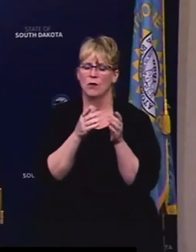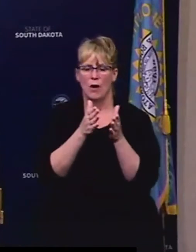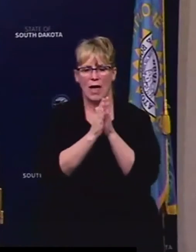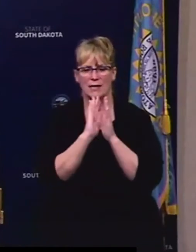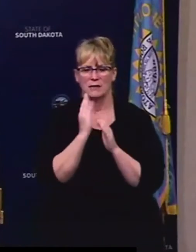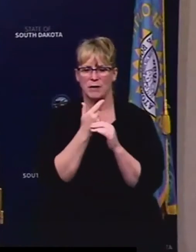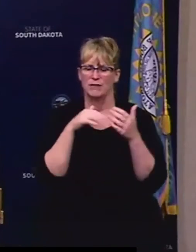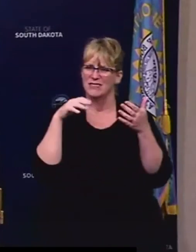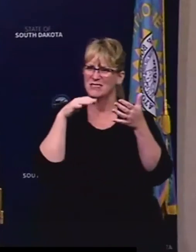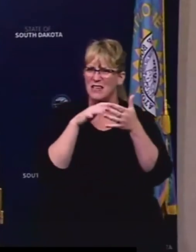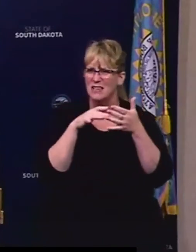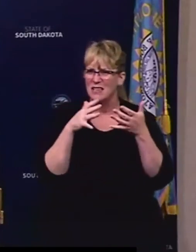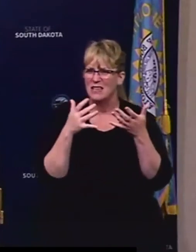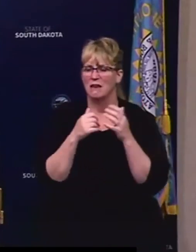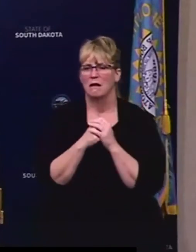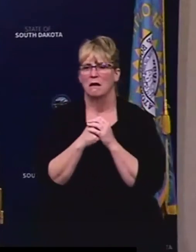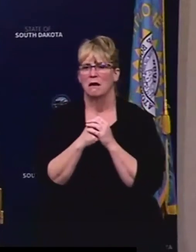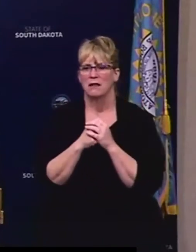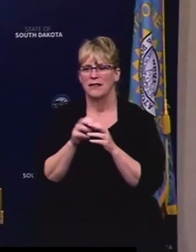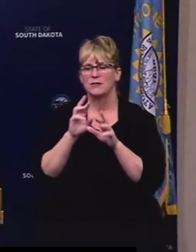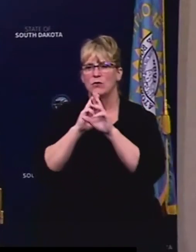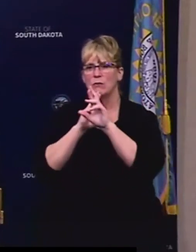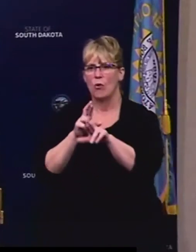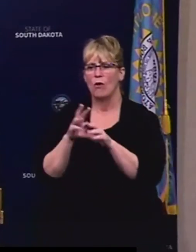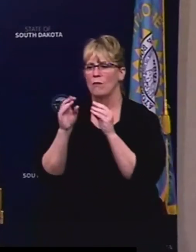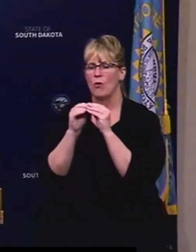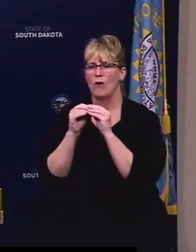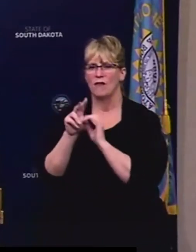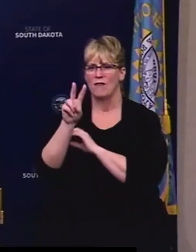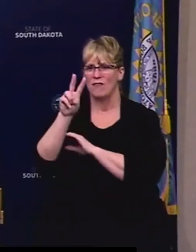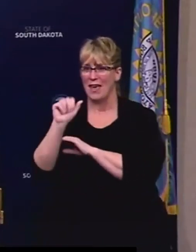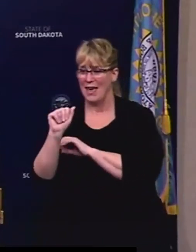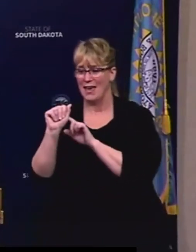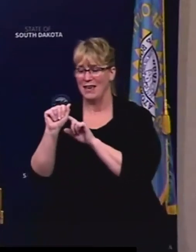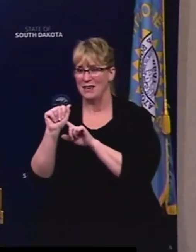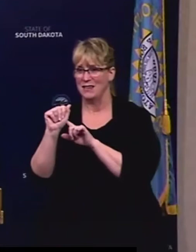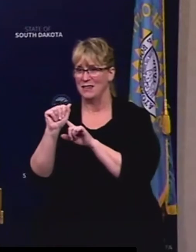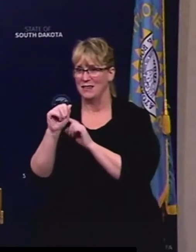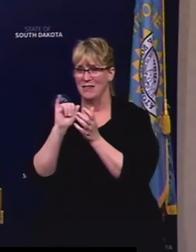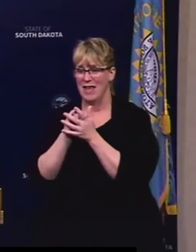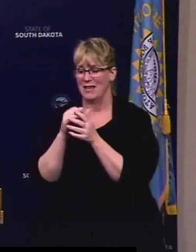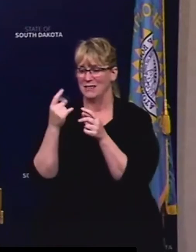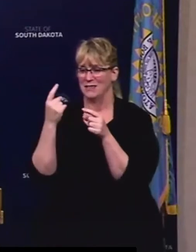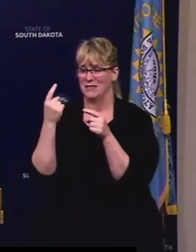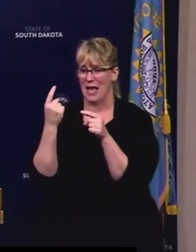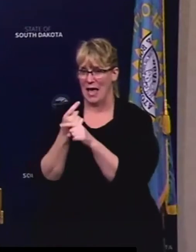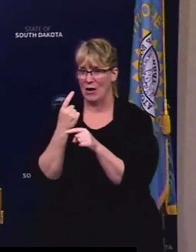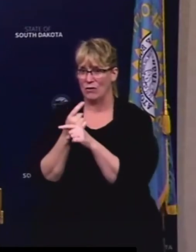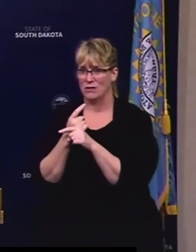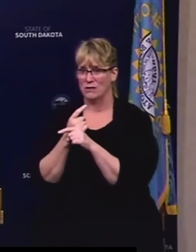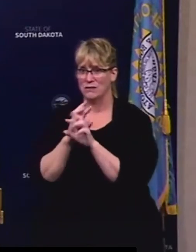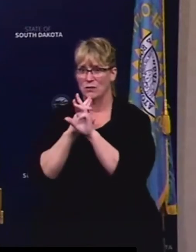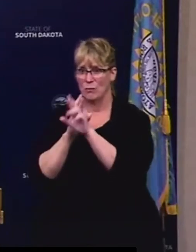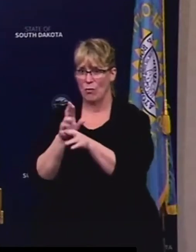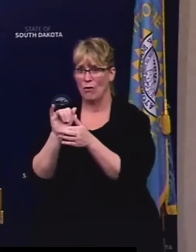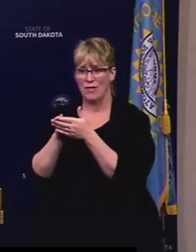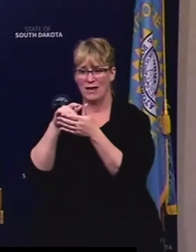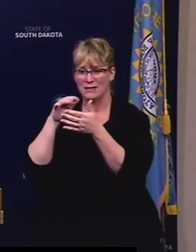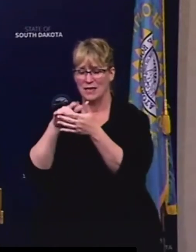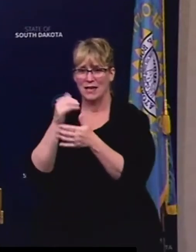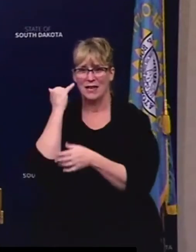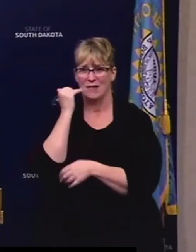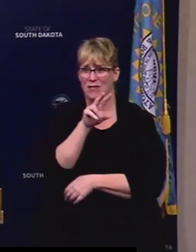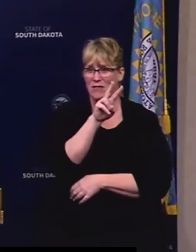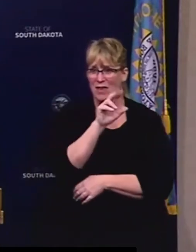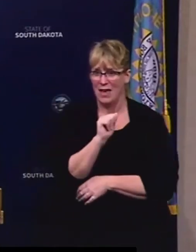study that often gets reported as a VA study. I don't know if that's the accurate way to report that study, because I don't believe the VA even